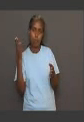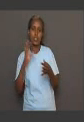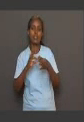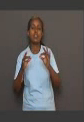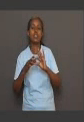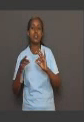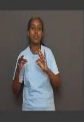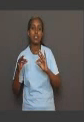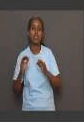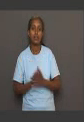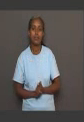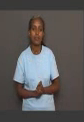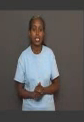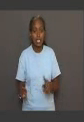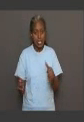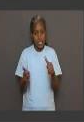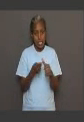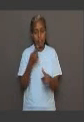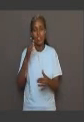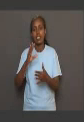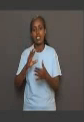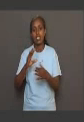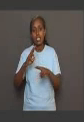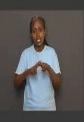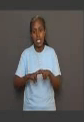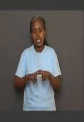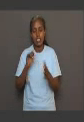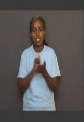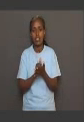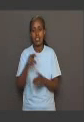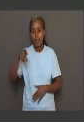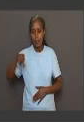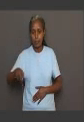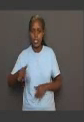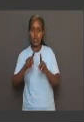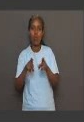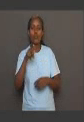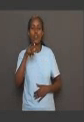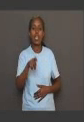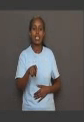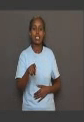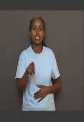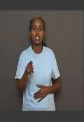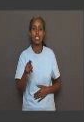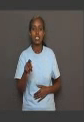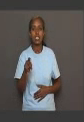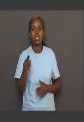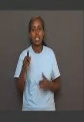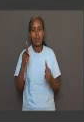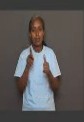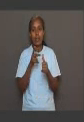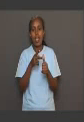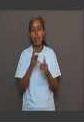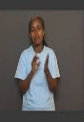statements. The first states that p of x is a prime number.